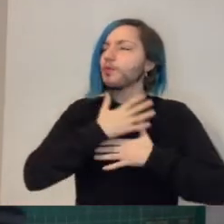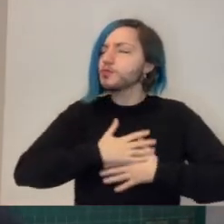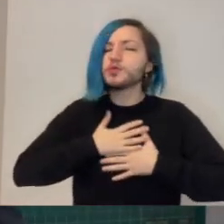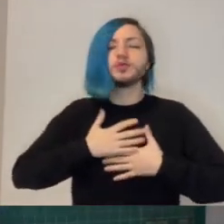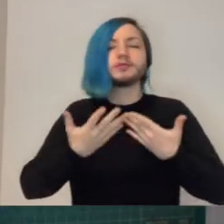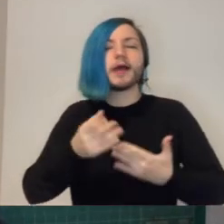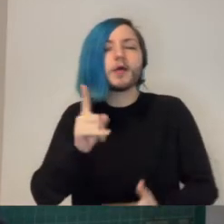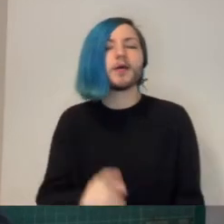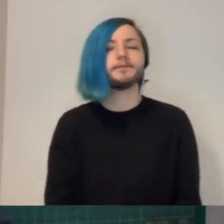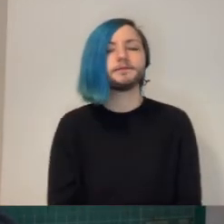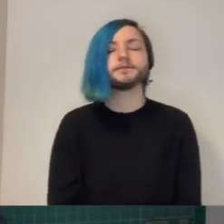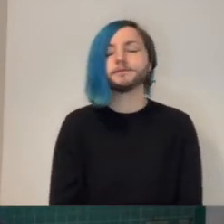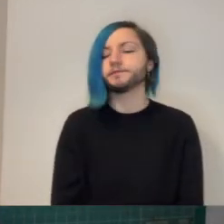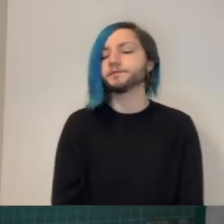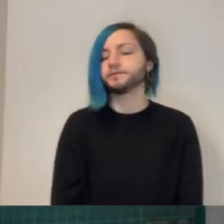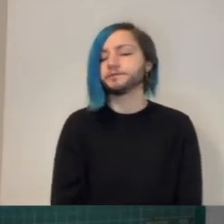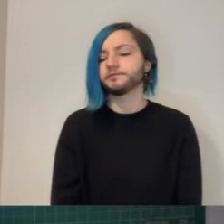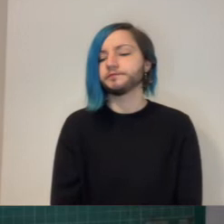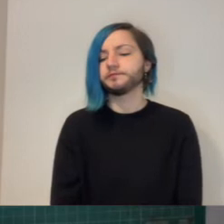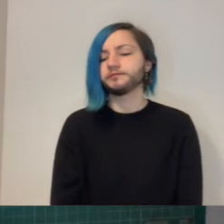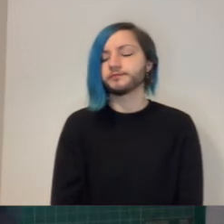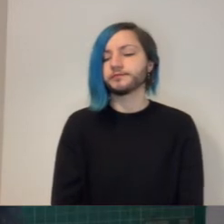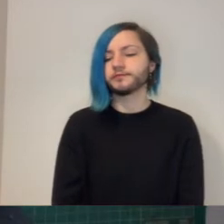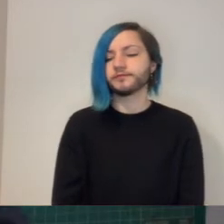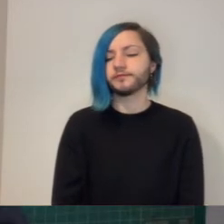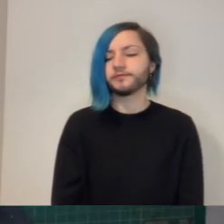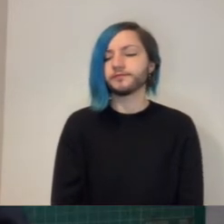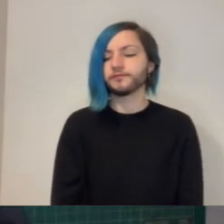And let's go from here, here, here. There we go.